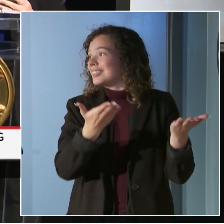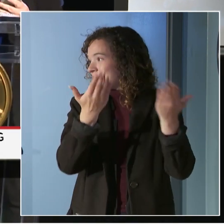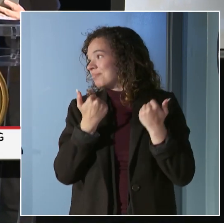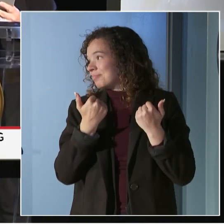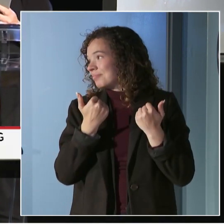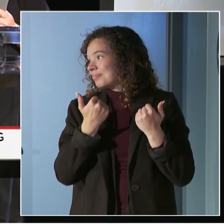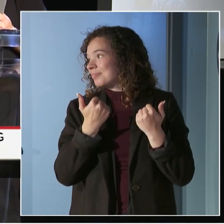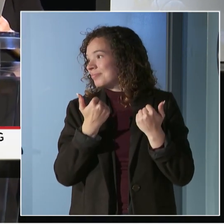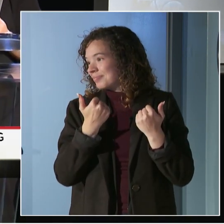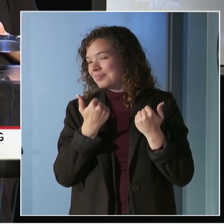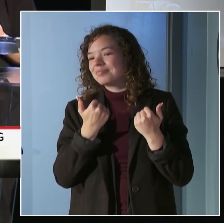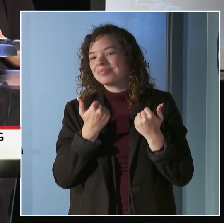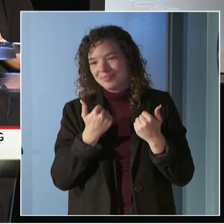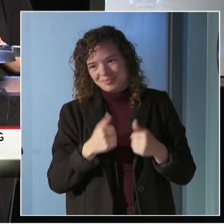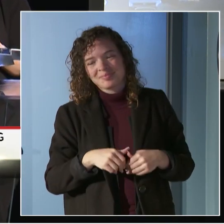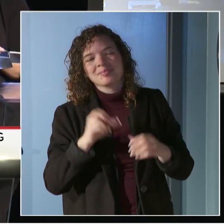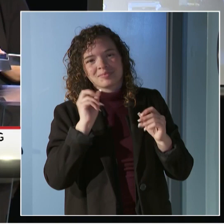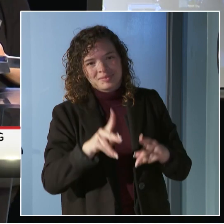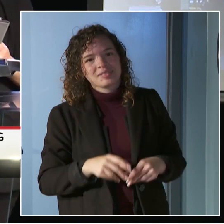All right.